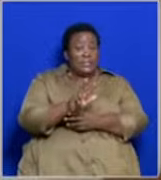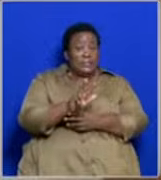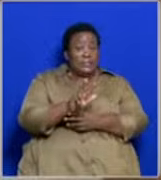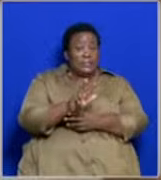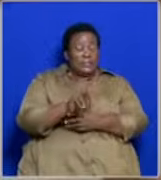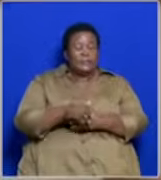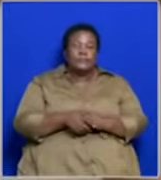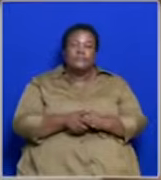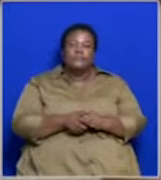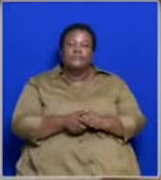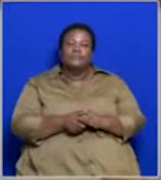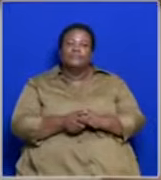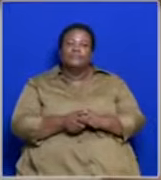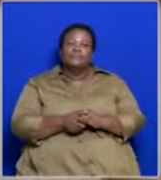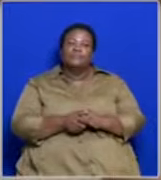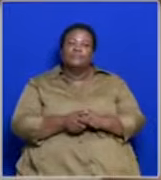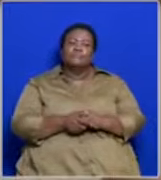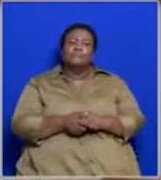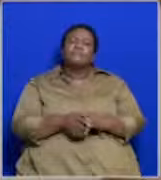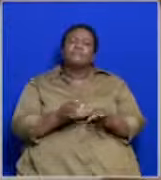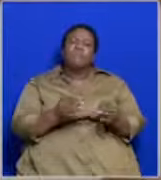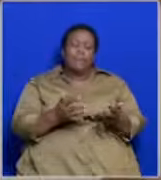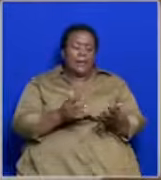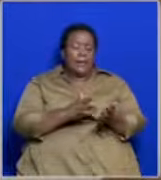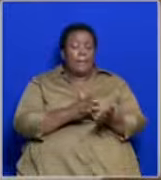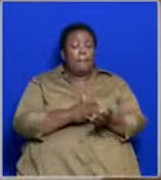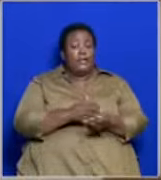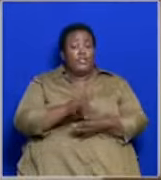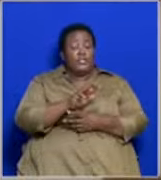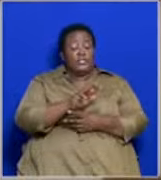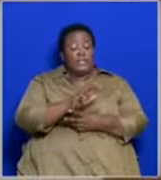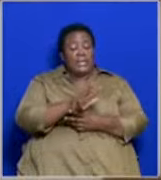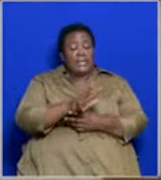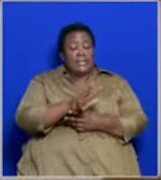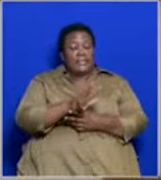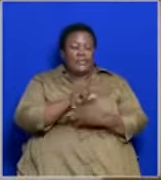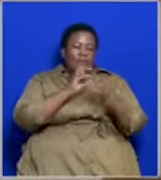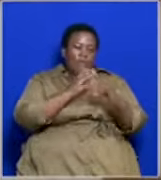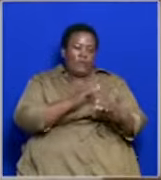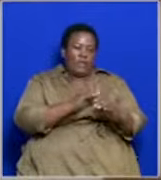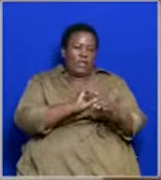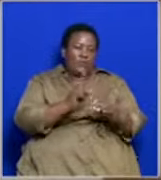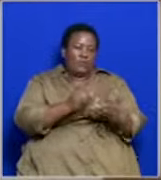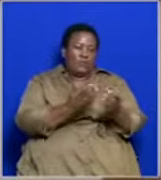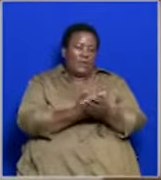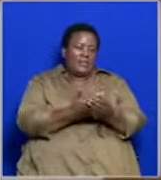And at page 8, you had dealt with the case of Boxburg Cast